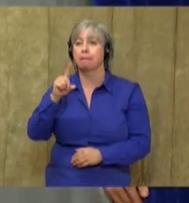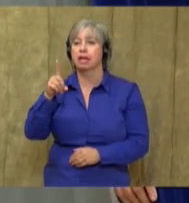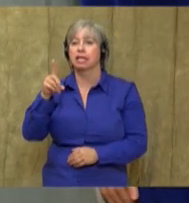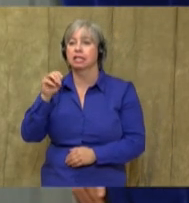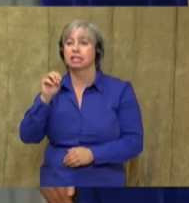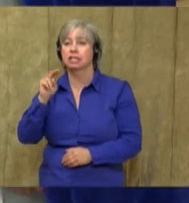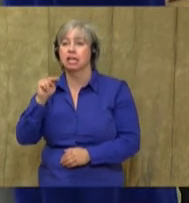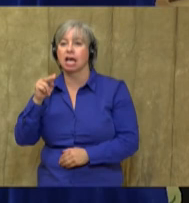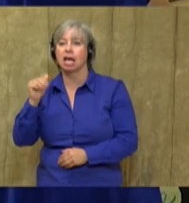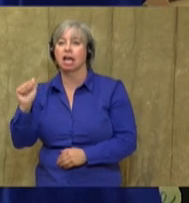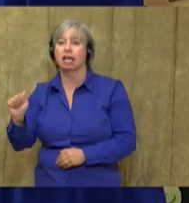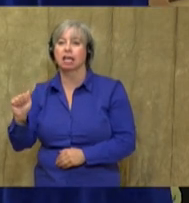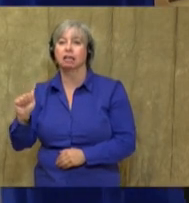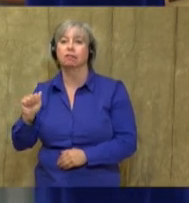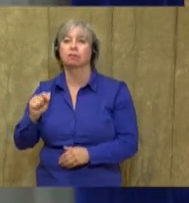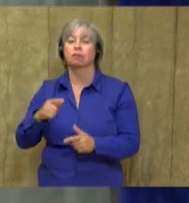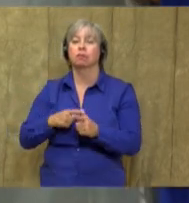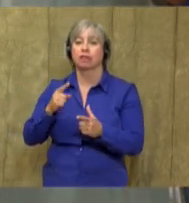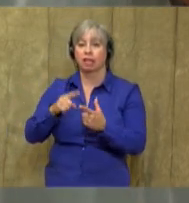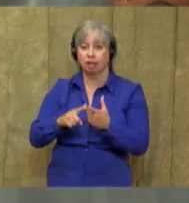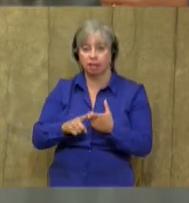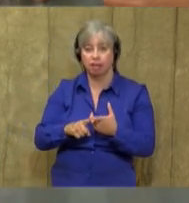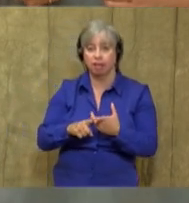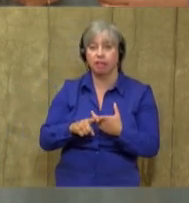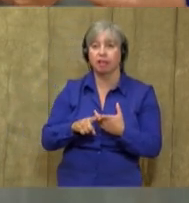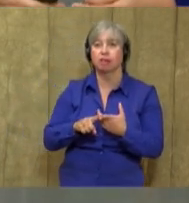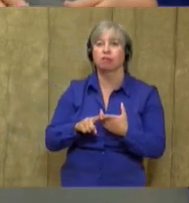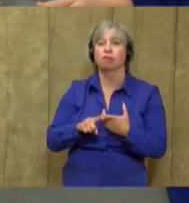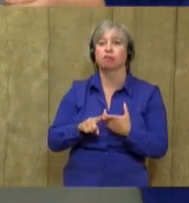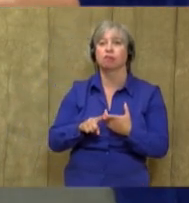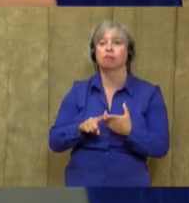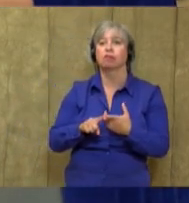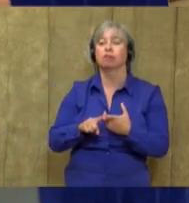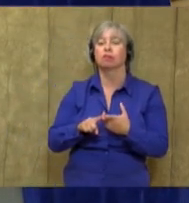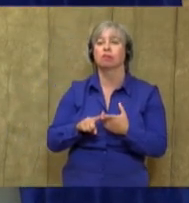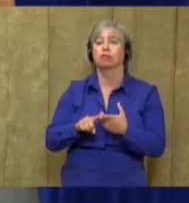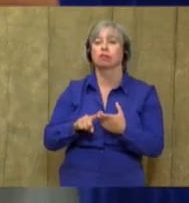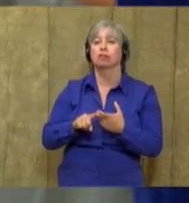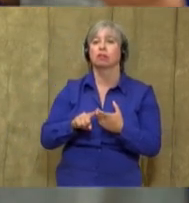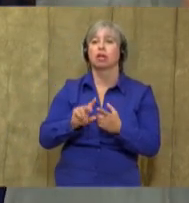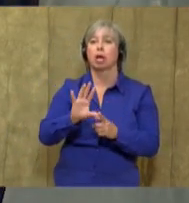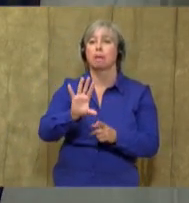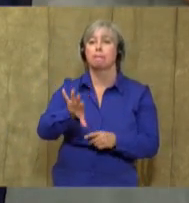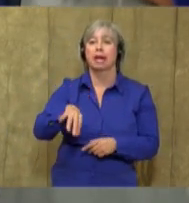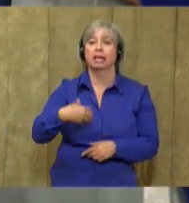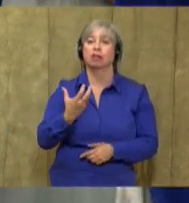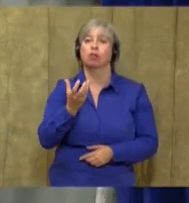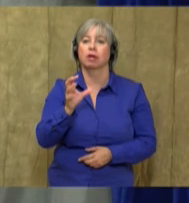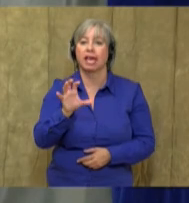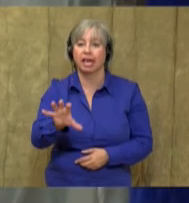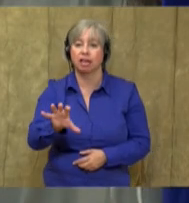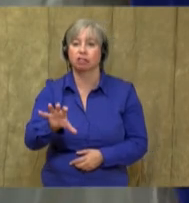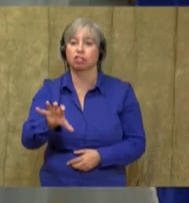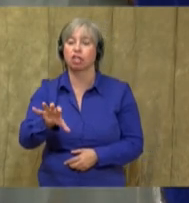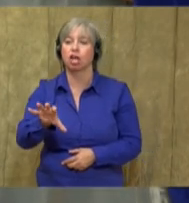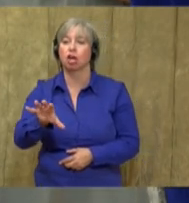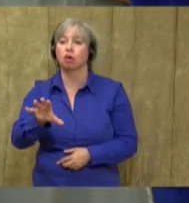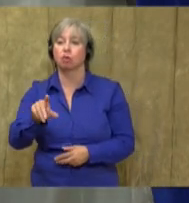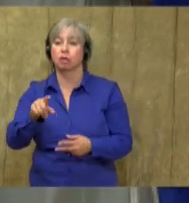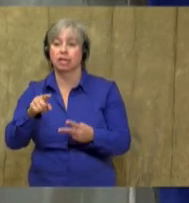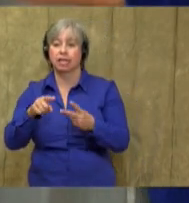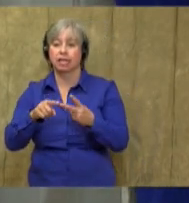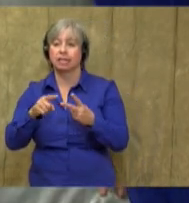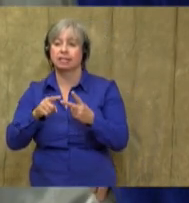School of Athens. Then we're going to have another very famous man, Michelangelo, probably the second to Leonardo da